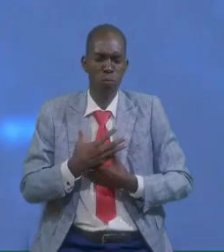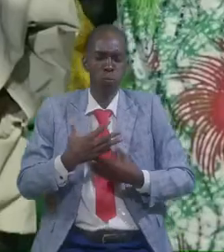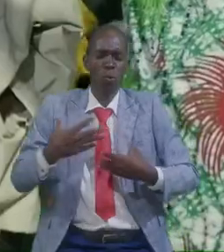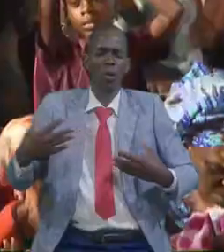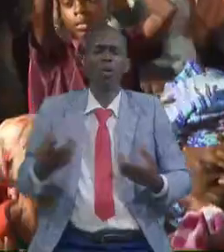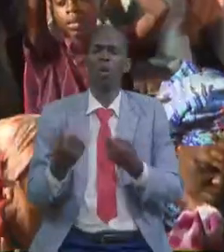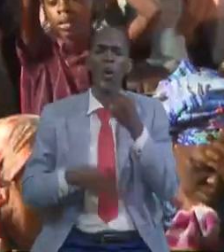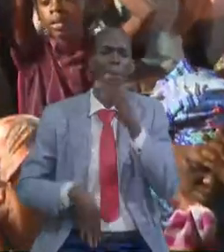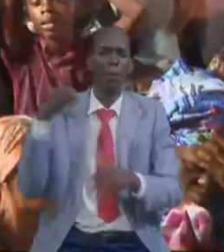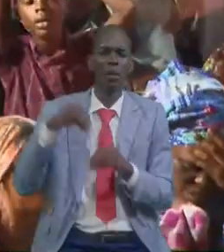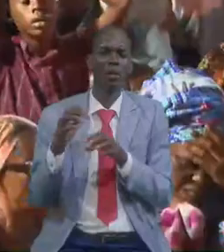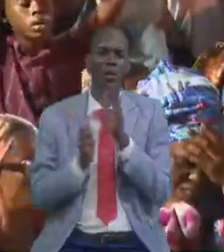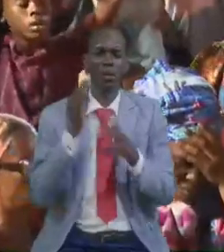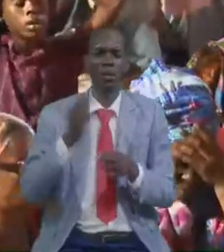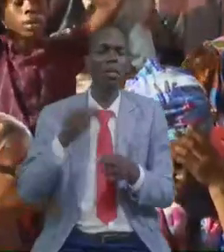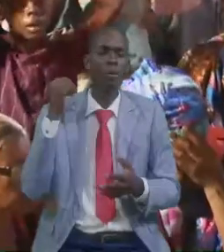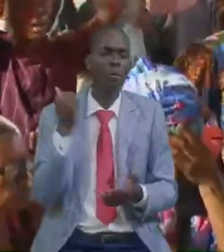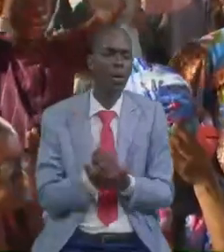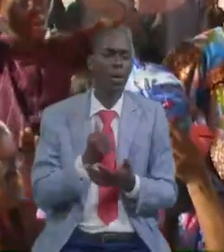in Jesus' name.